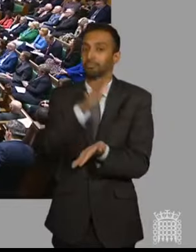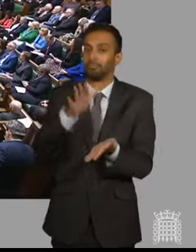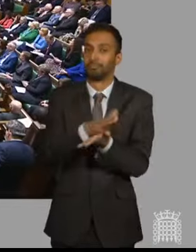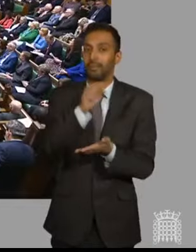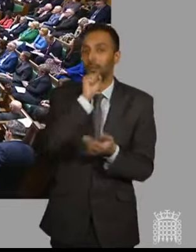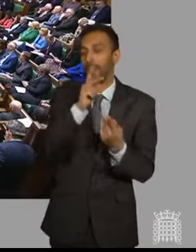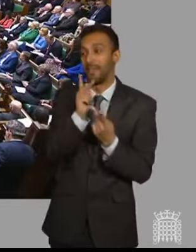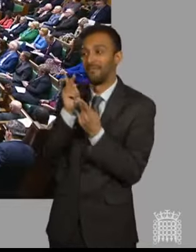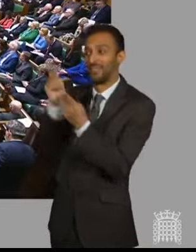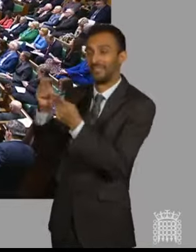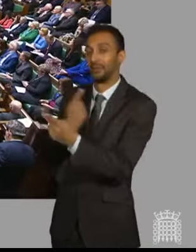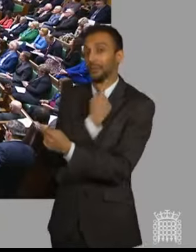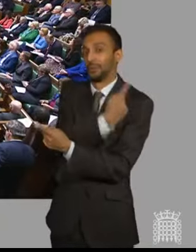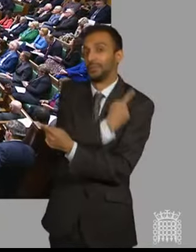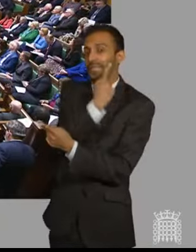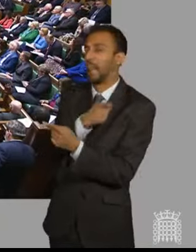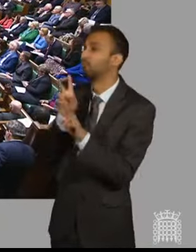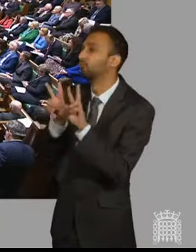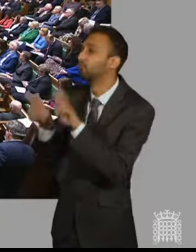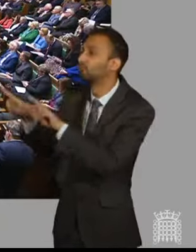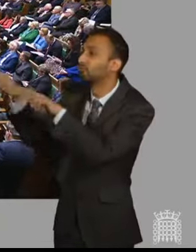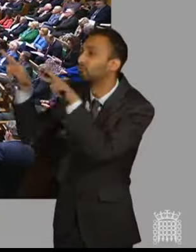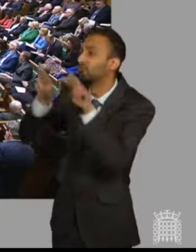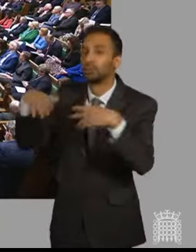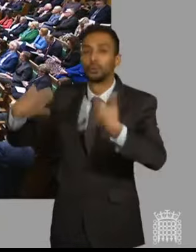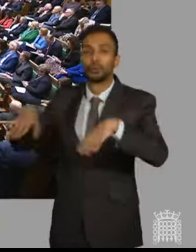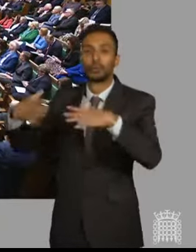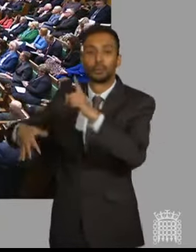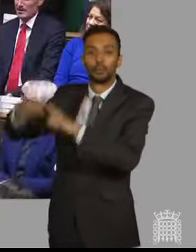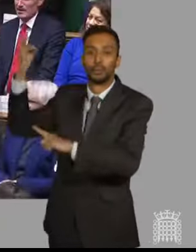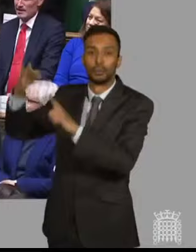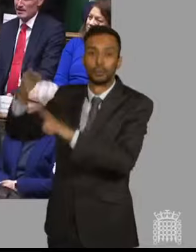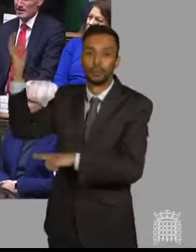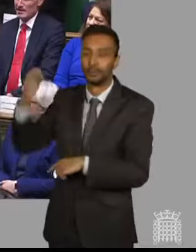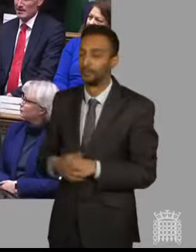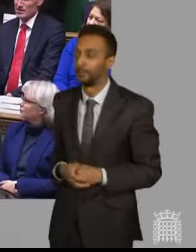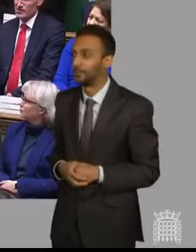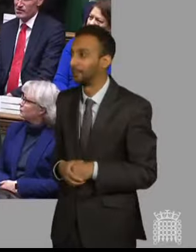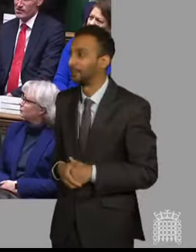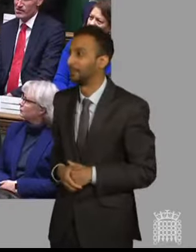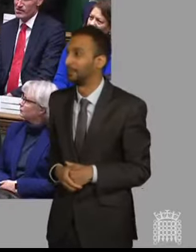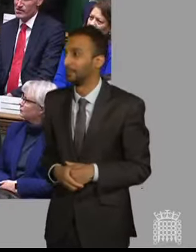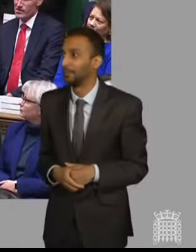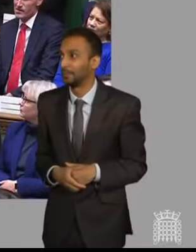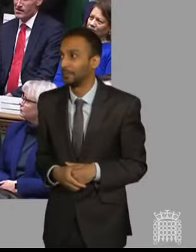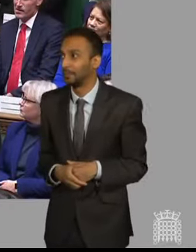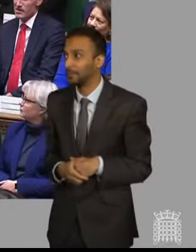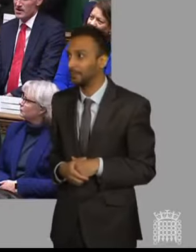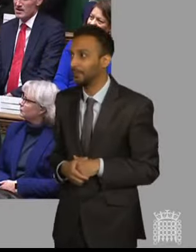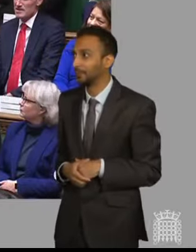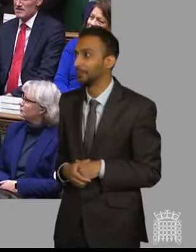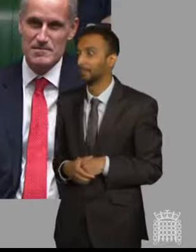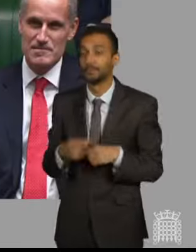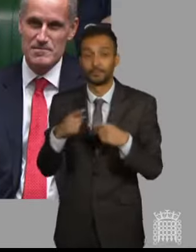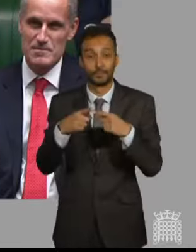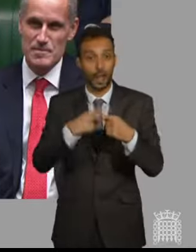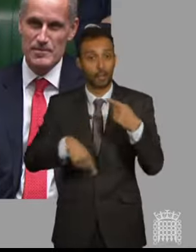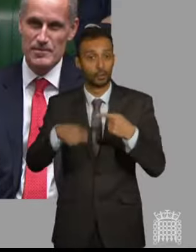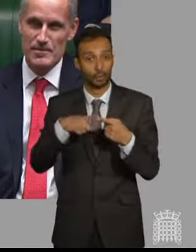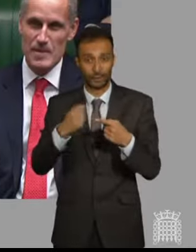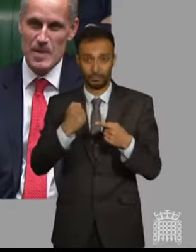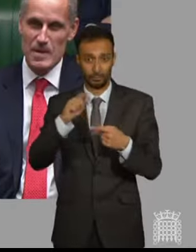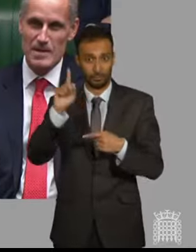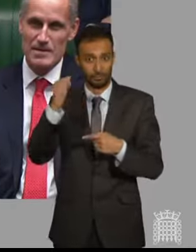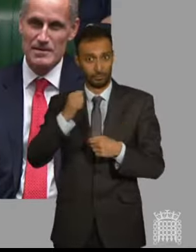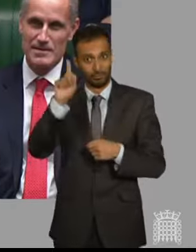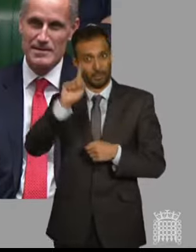Thank you, Mr. Speaker. Last year, my constituents had to wait months for an election to finally be confirmed, with uncertainty